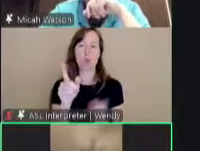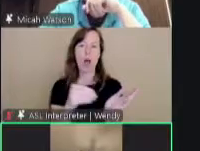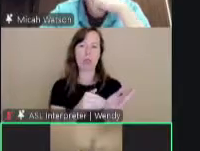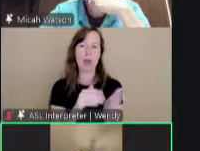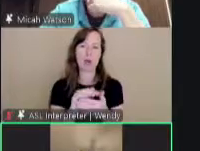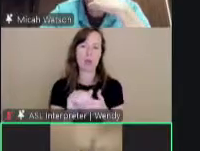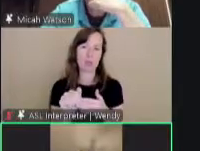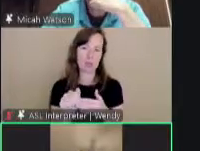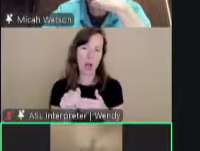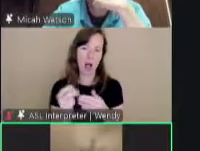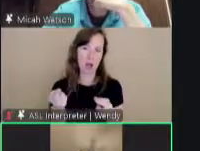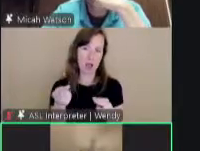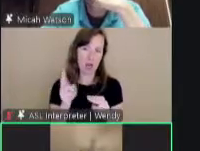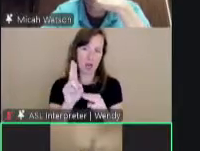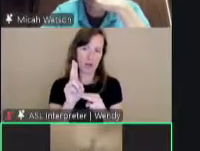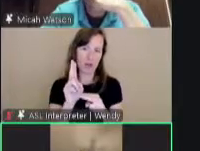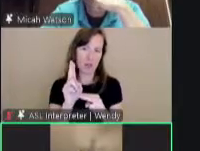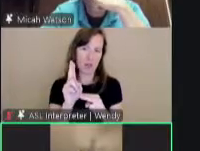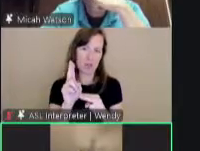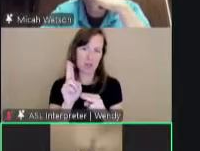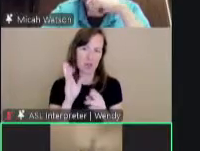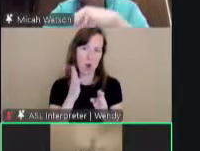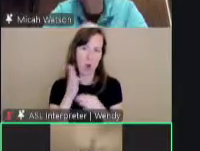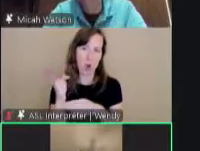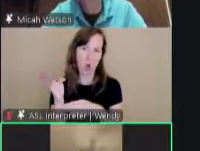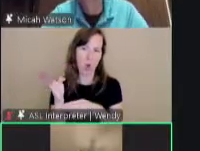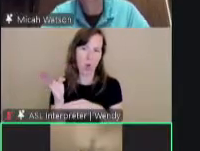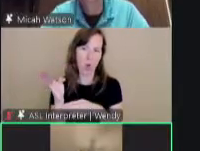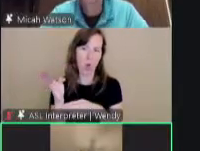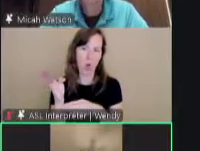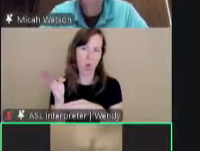$161,000 increase over